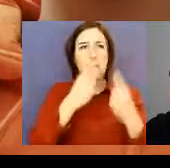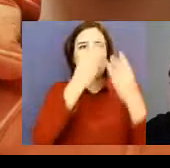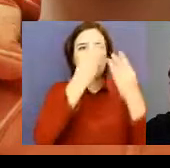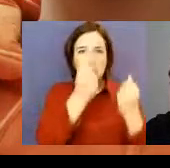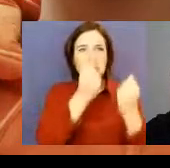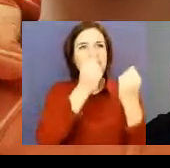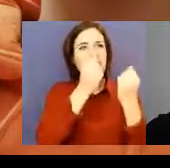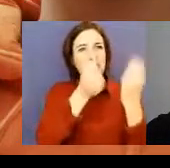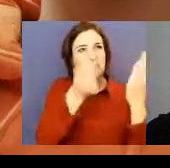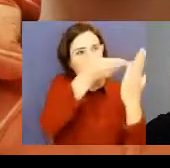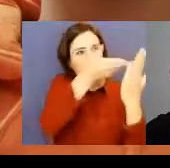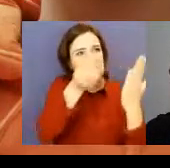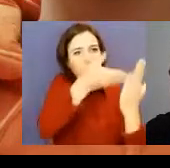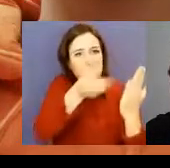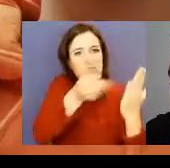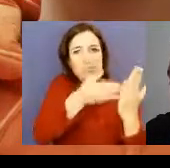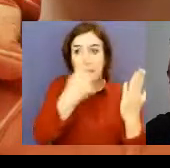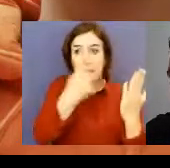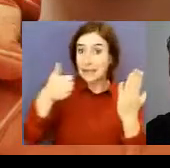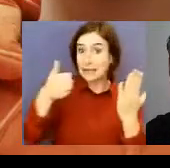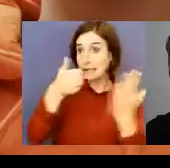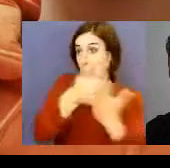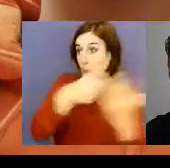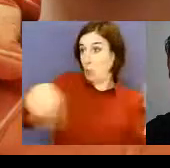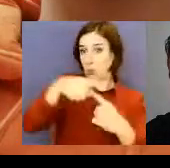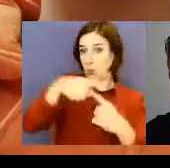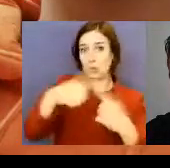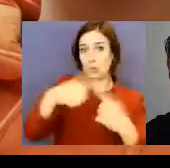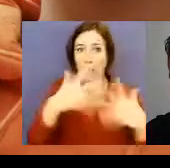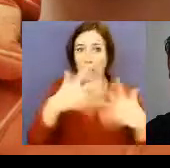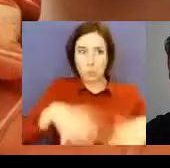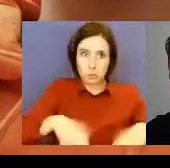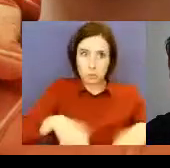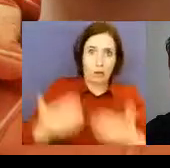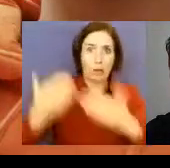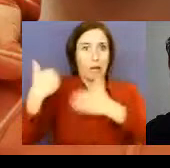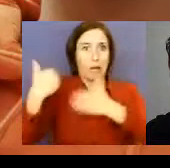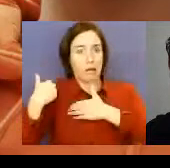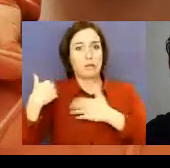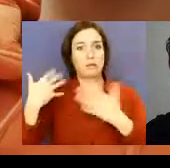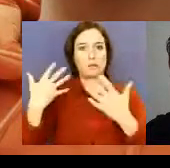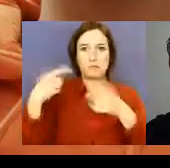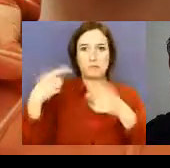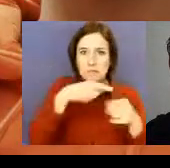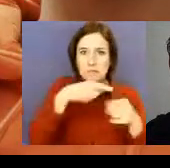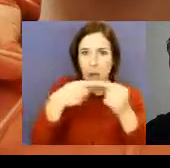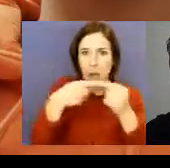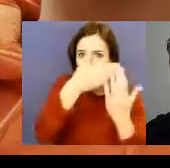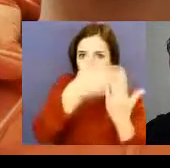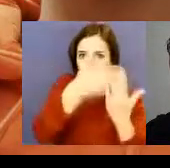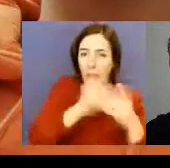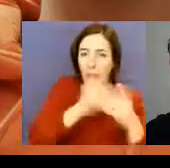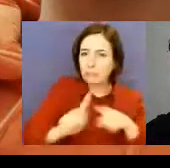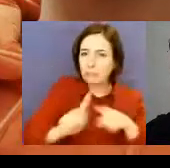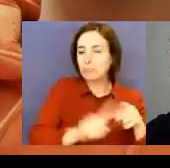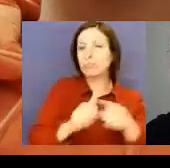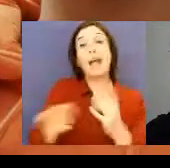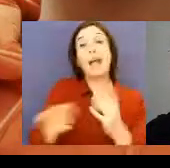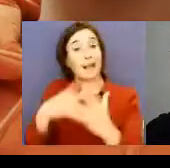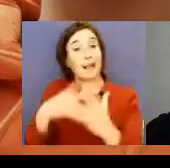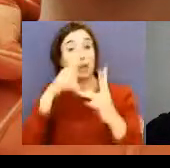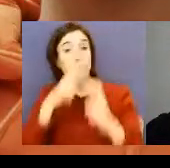here, how to get started, brand guidelines and so on. All our research and insights are on there too. We've got various webinar slide